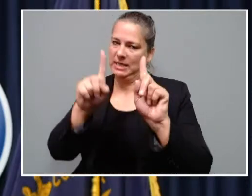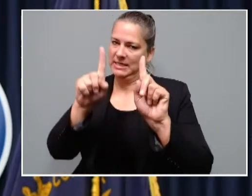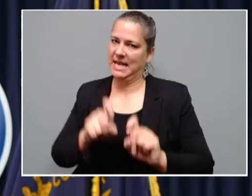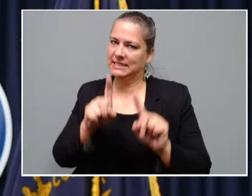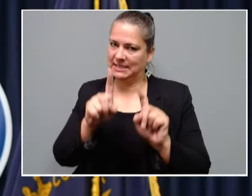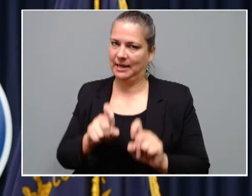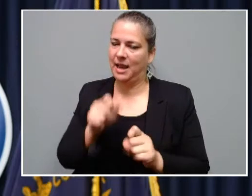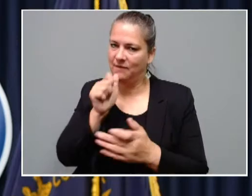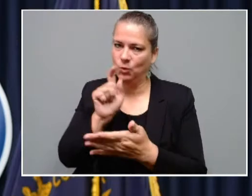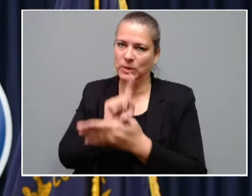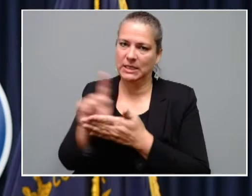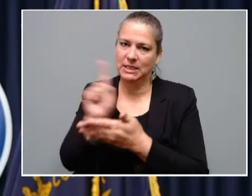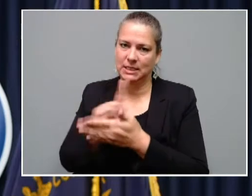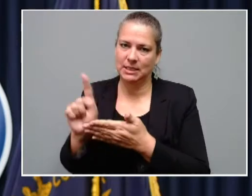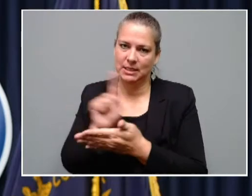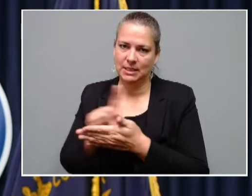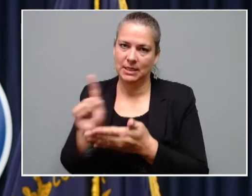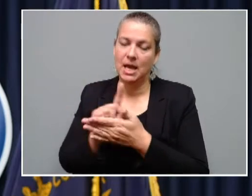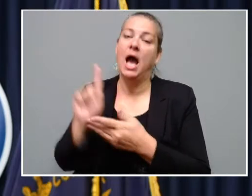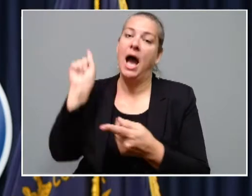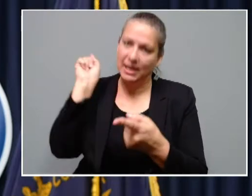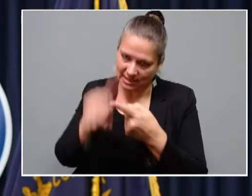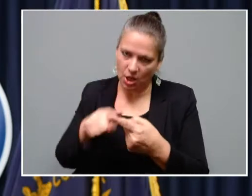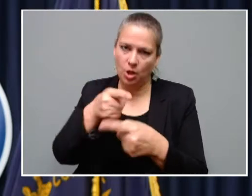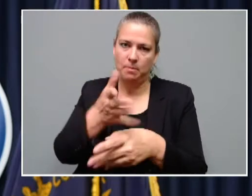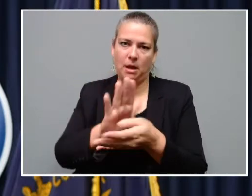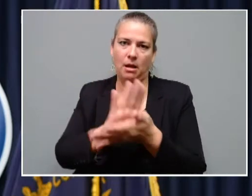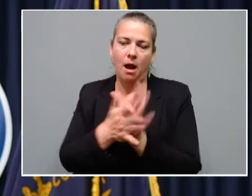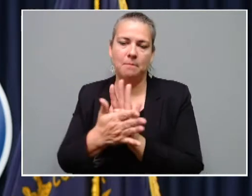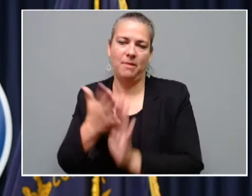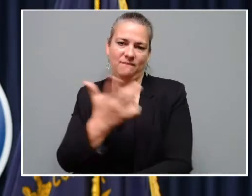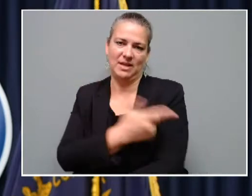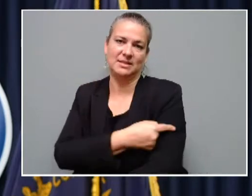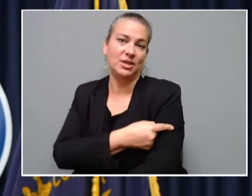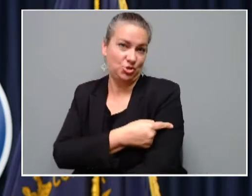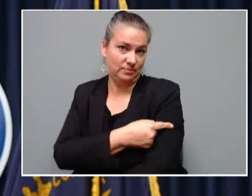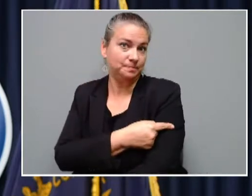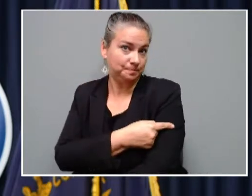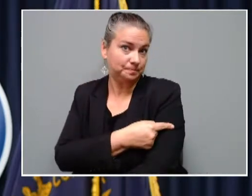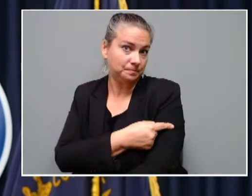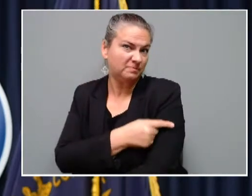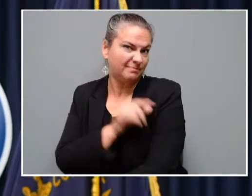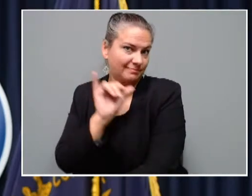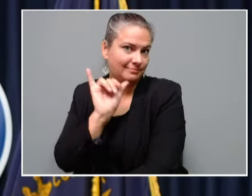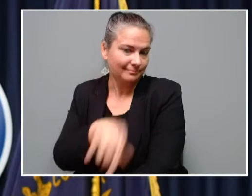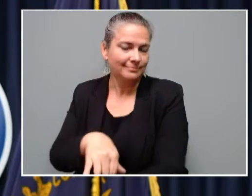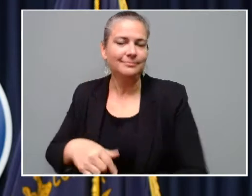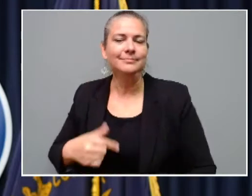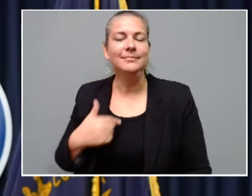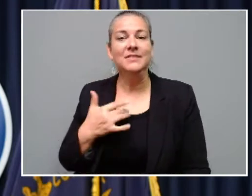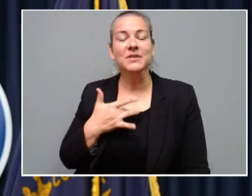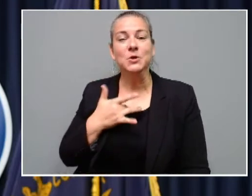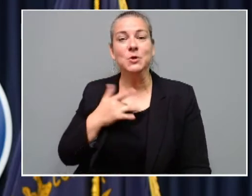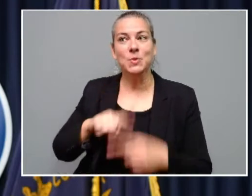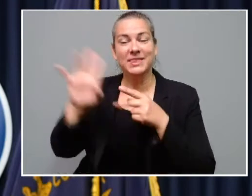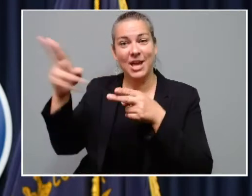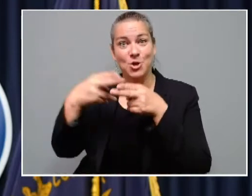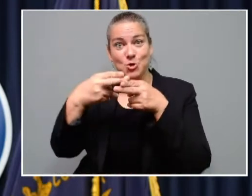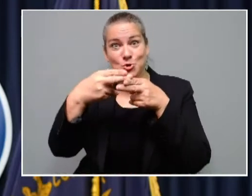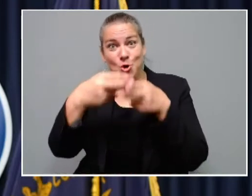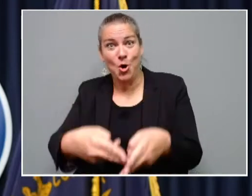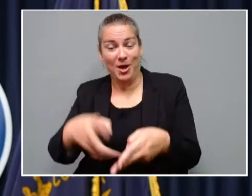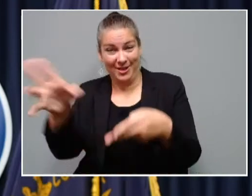week until they get vaccinated. So I do think that what people call things, they may call depending